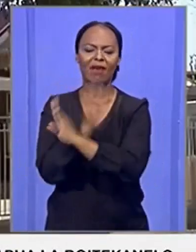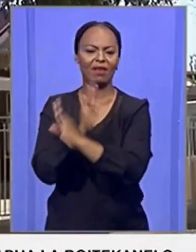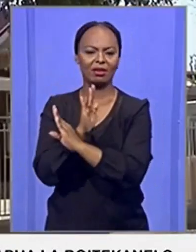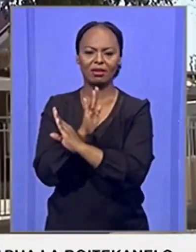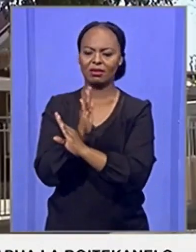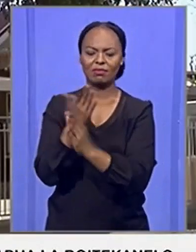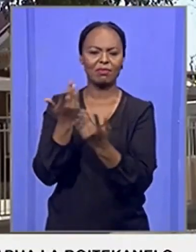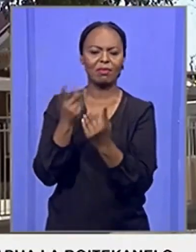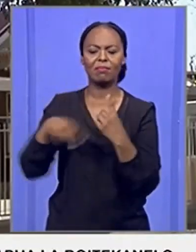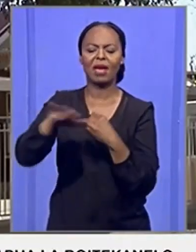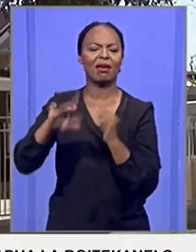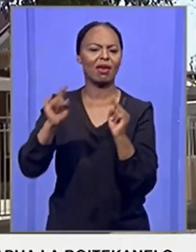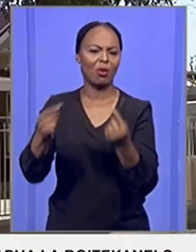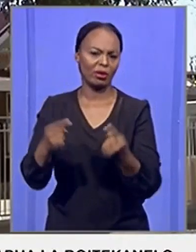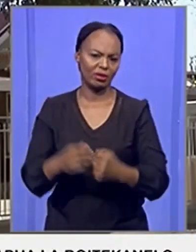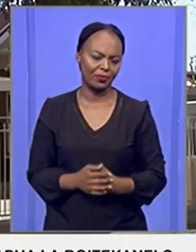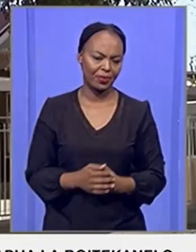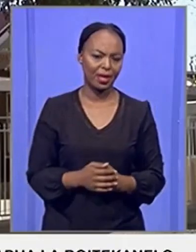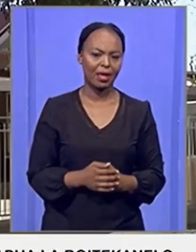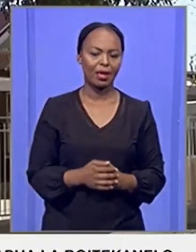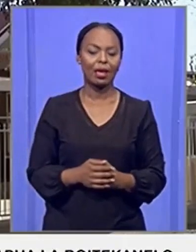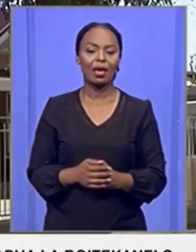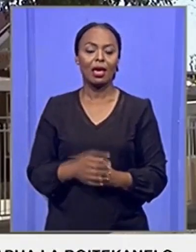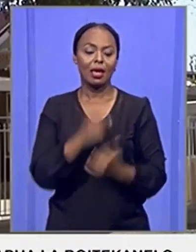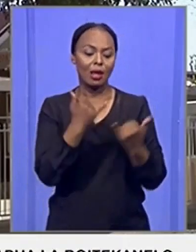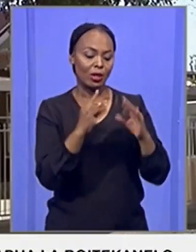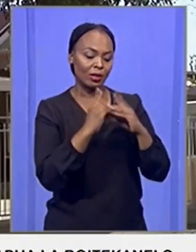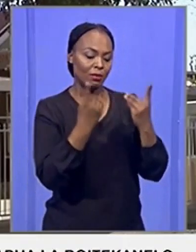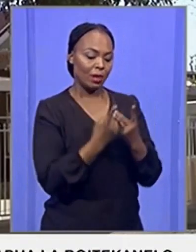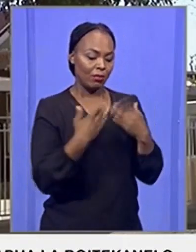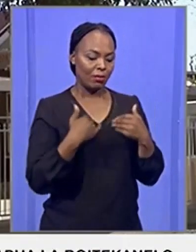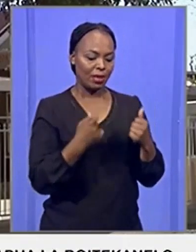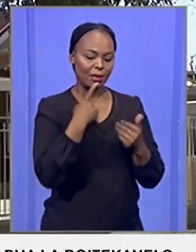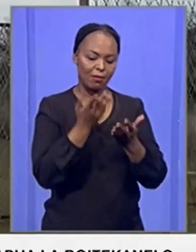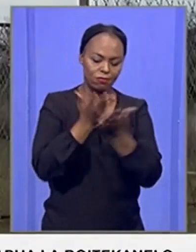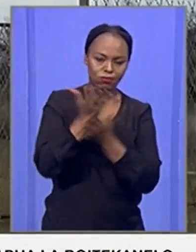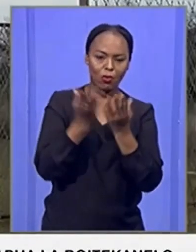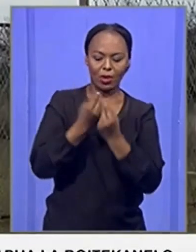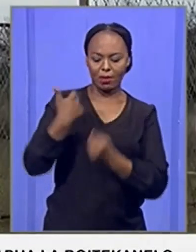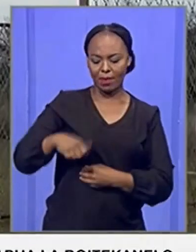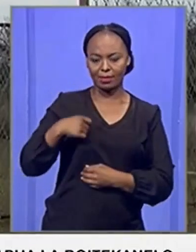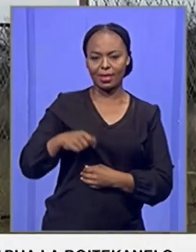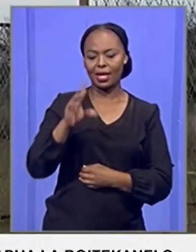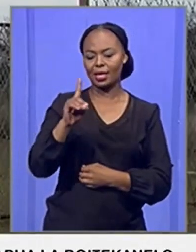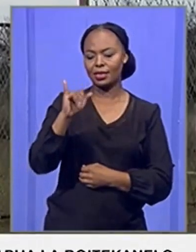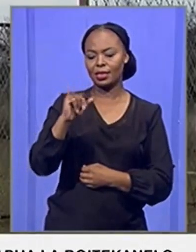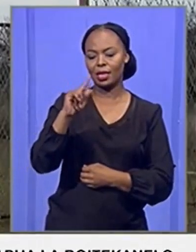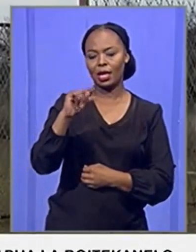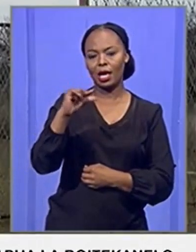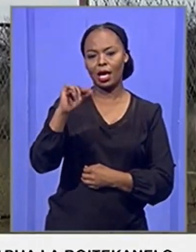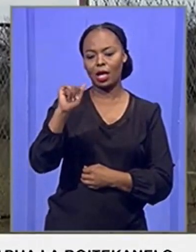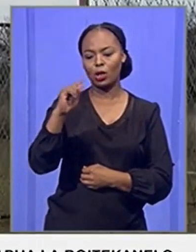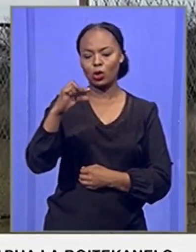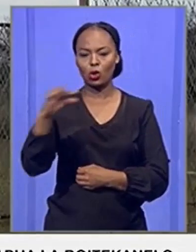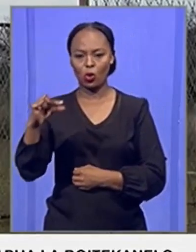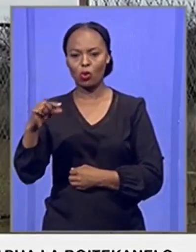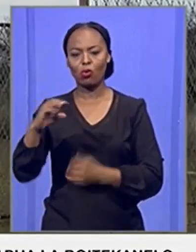la Bophelo Northern Cape le re le tshwere ditherisano le mmasepala wa Dikgatong ho rarolla mathata a metsi le motlakase